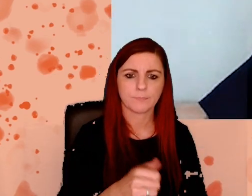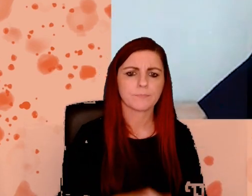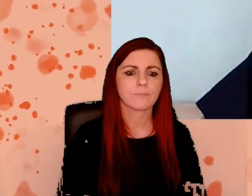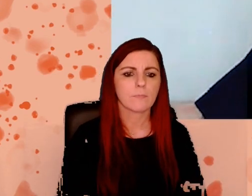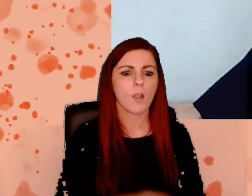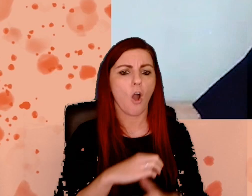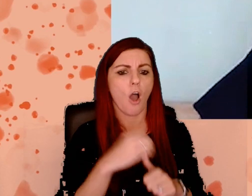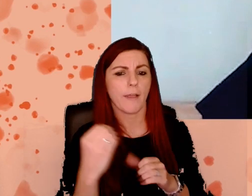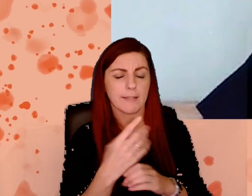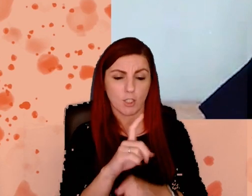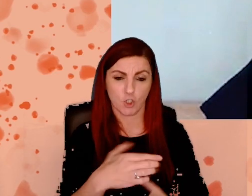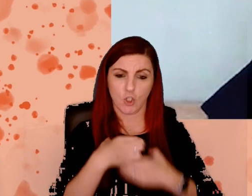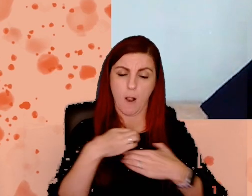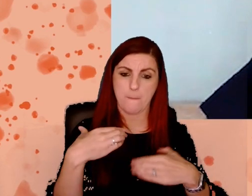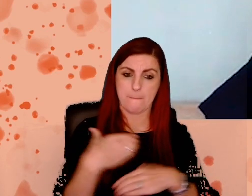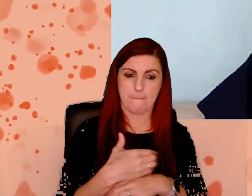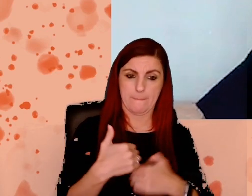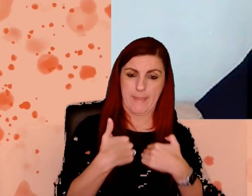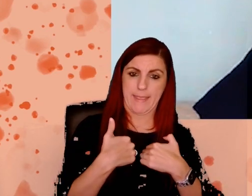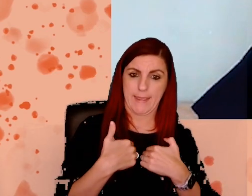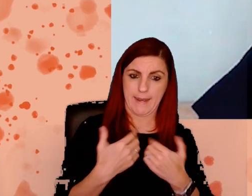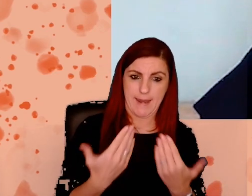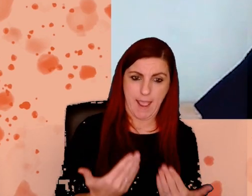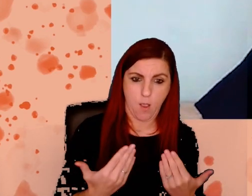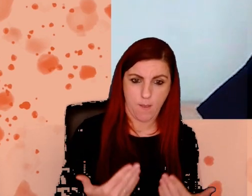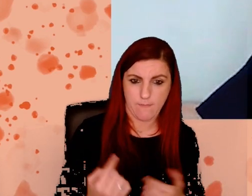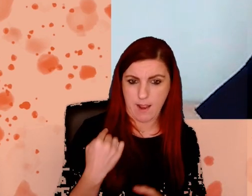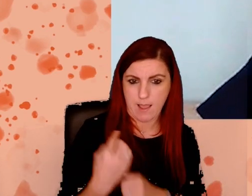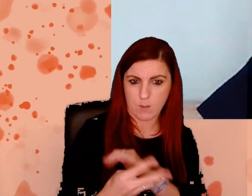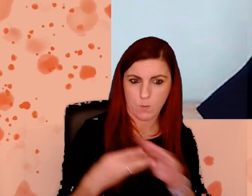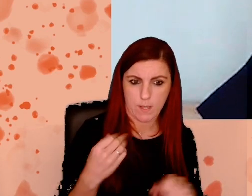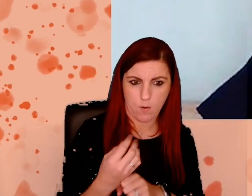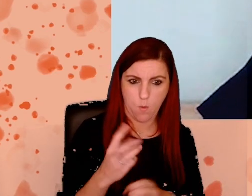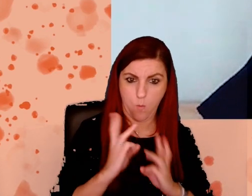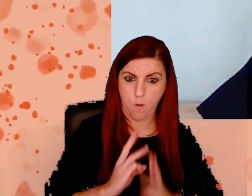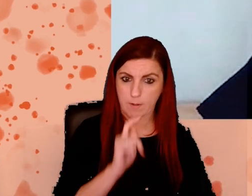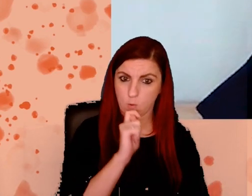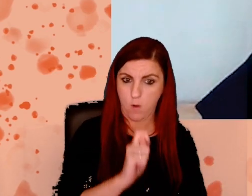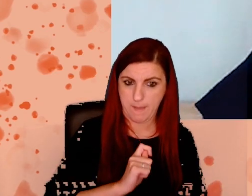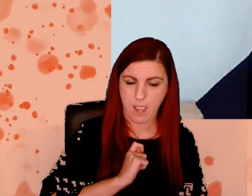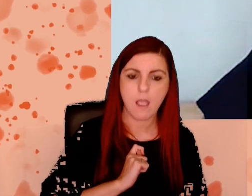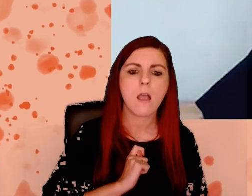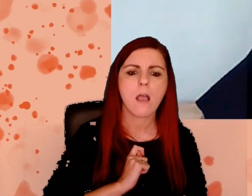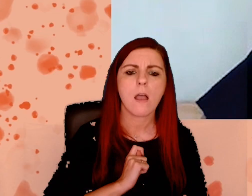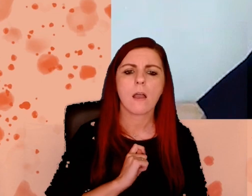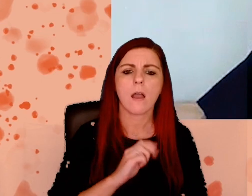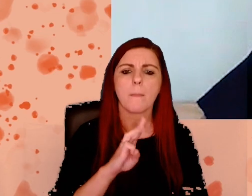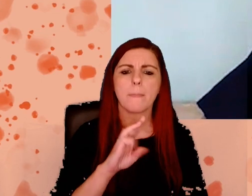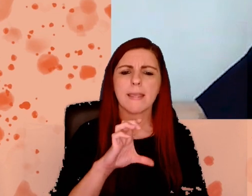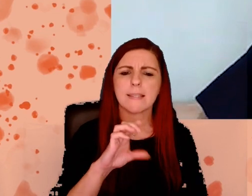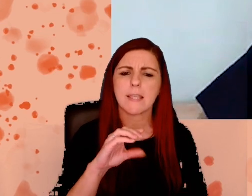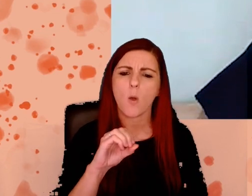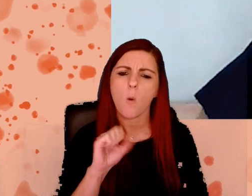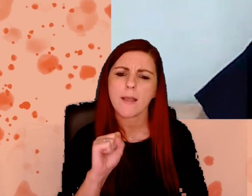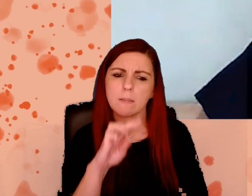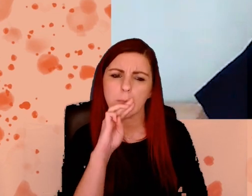The other thing that I'm still shocked by, you know, like even maybe last week or so, a woman would say to me, what is PCOS